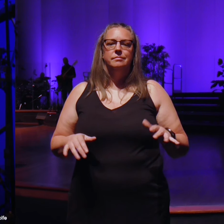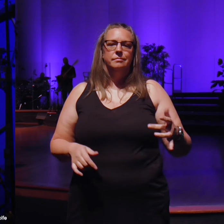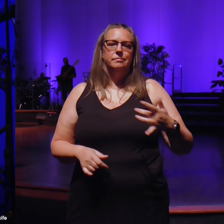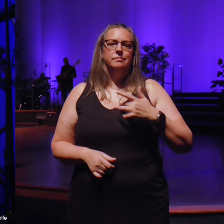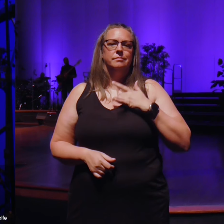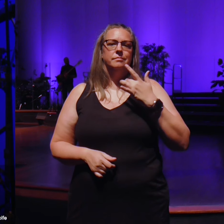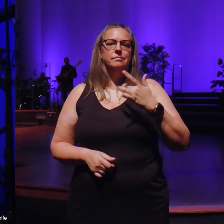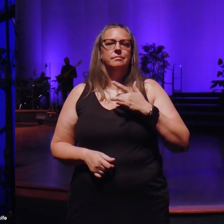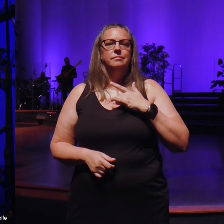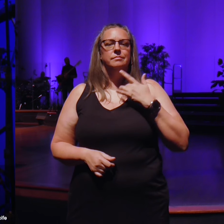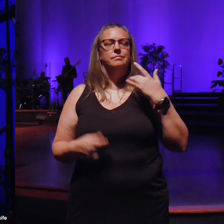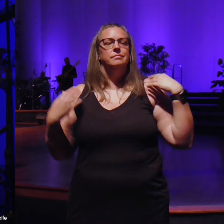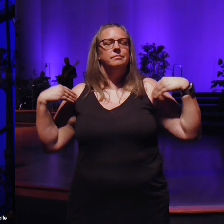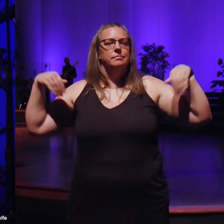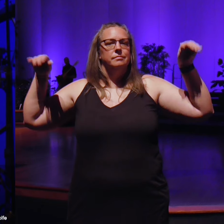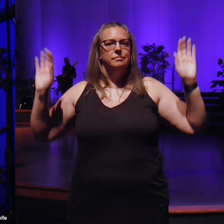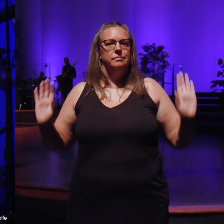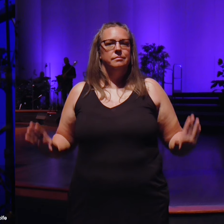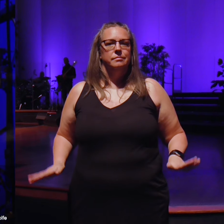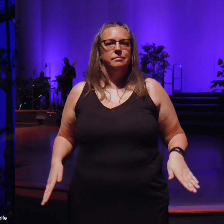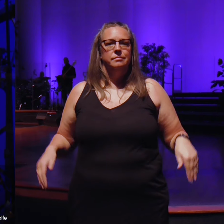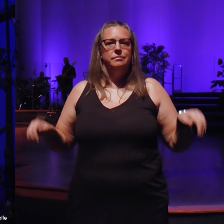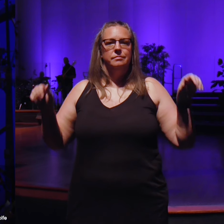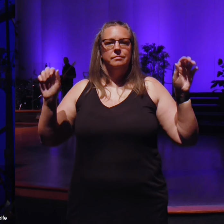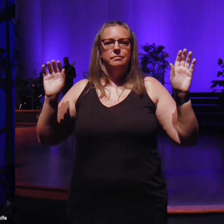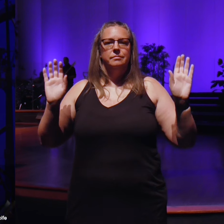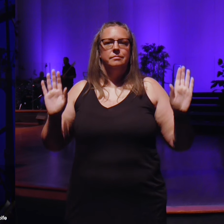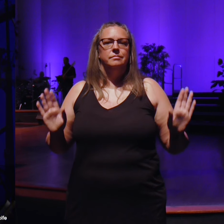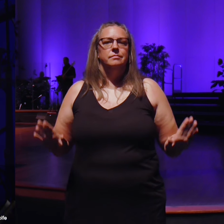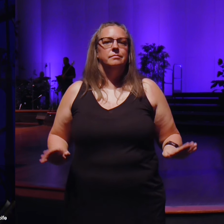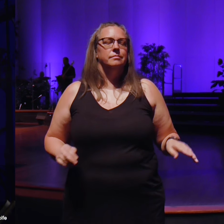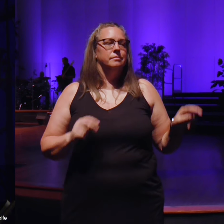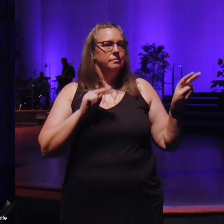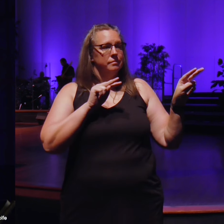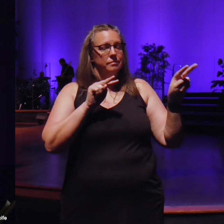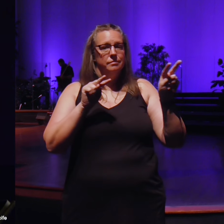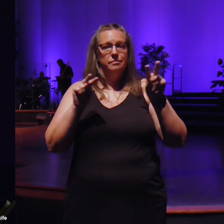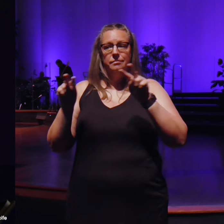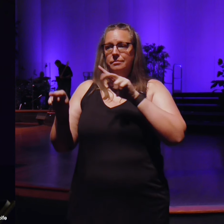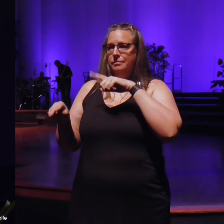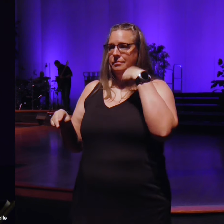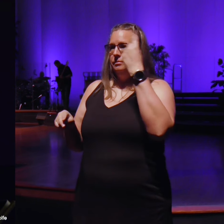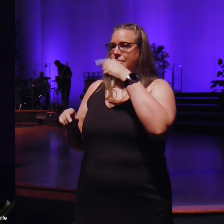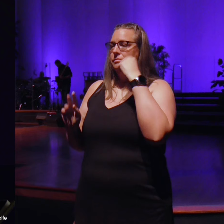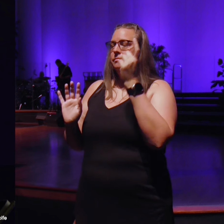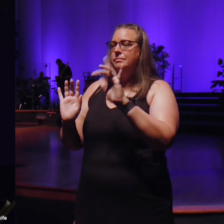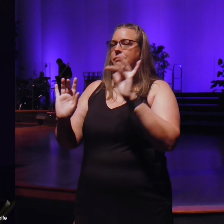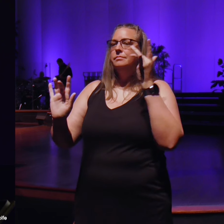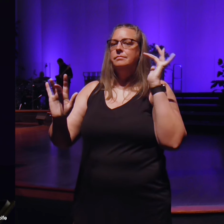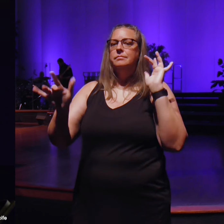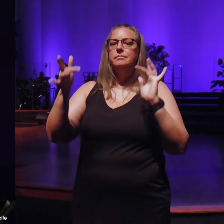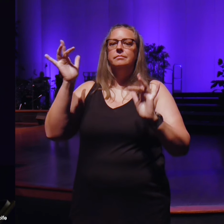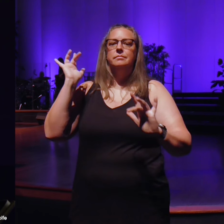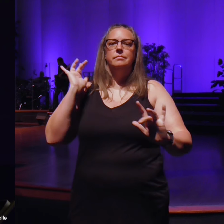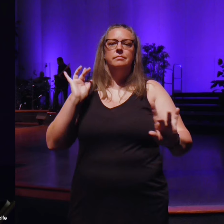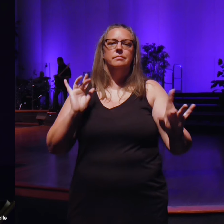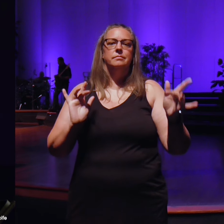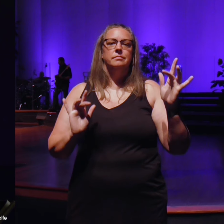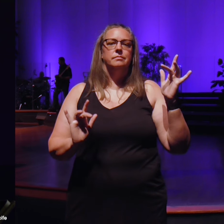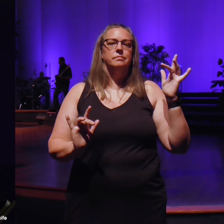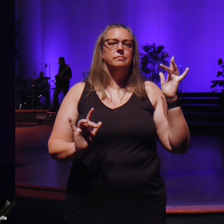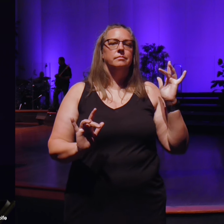grace. I can hear the brush of angel wings. I see glory on